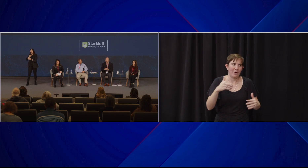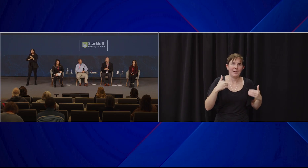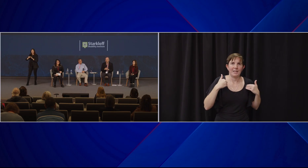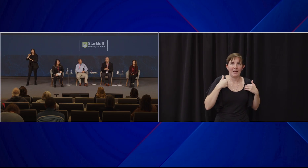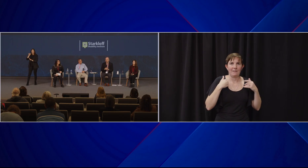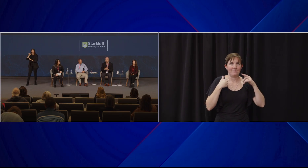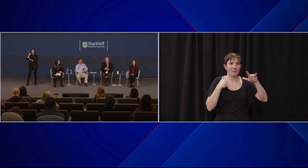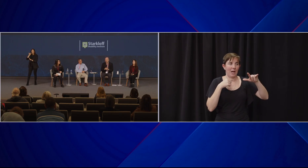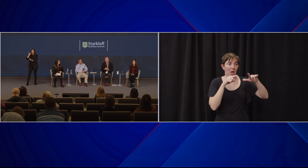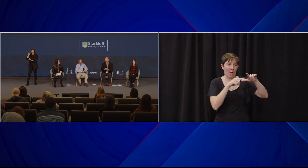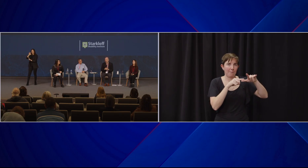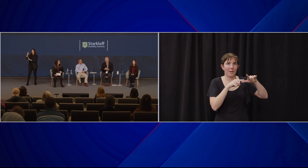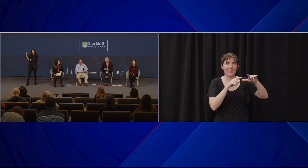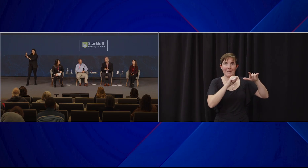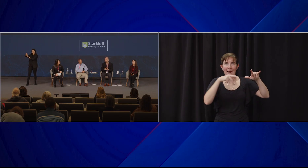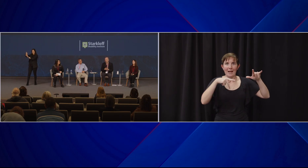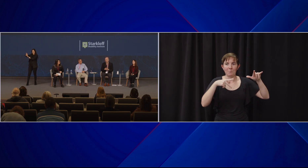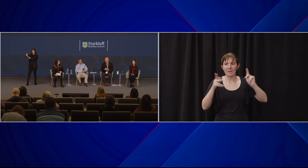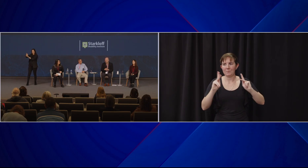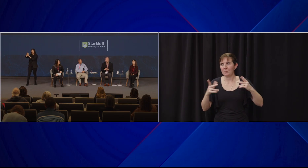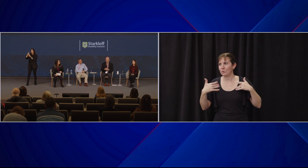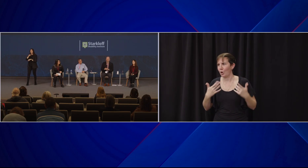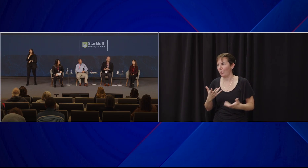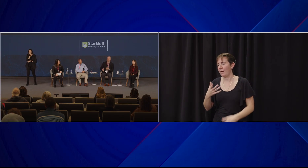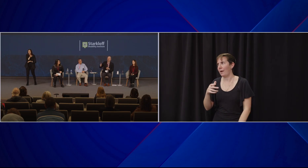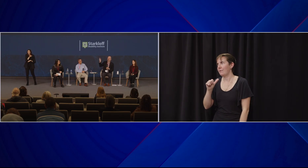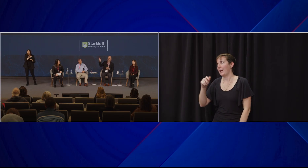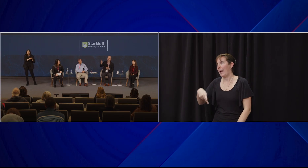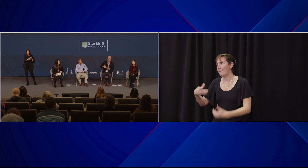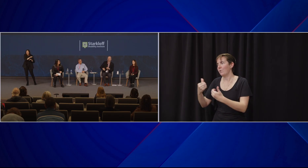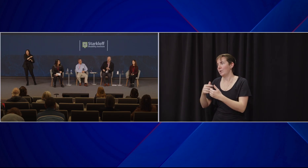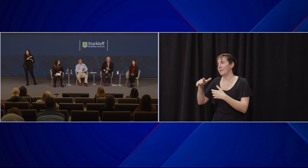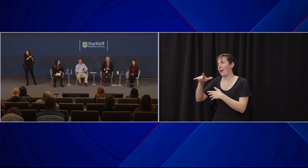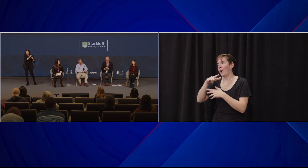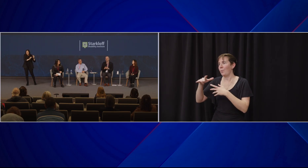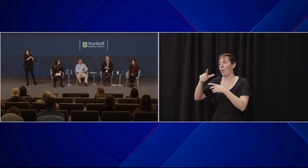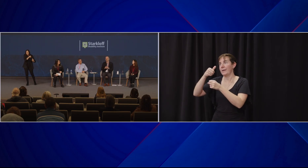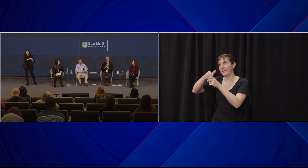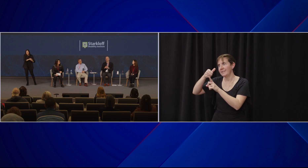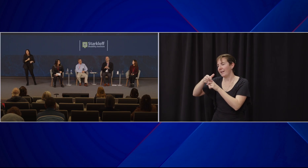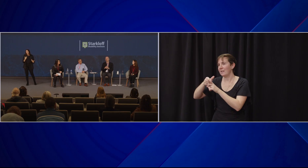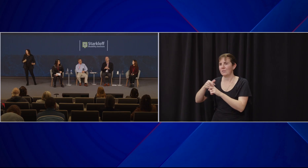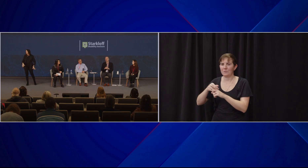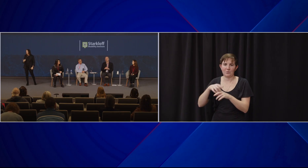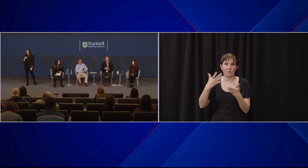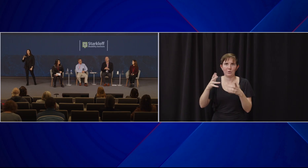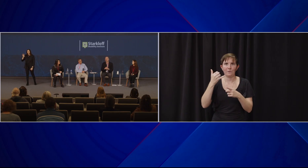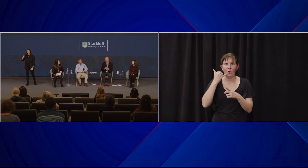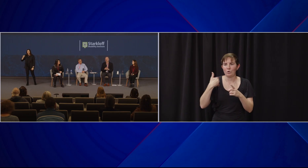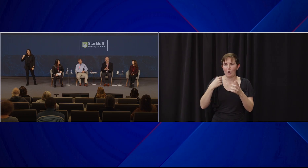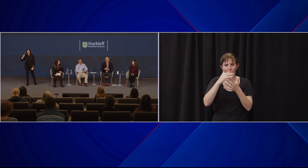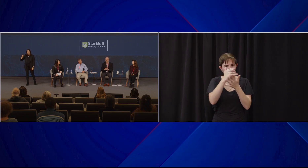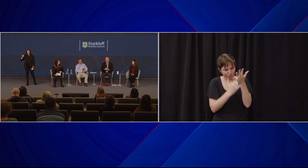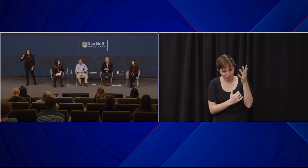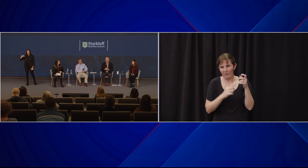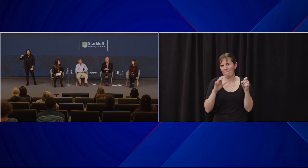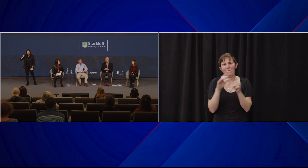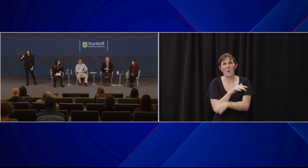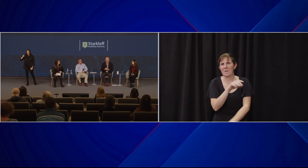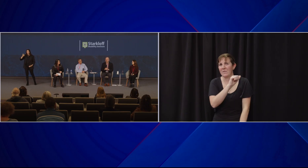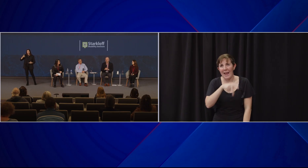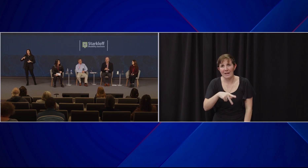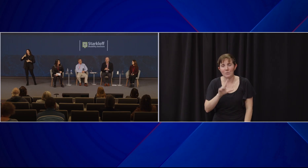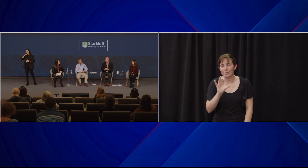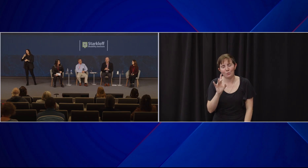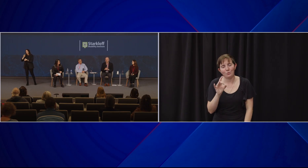airline, and people don't want to have an app for every airport because you have 50 on your phone. So there's a